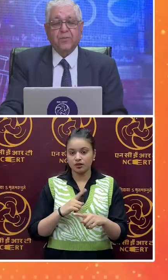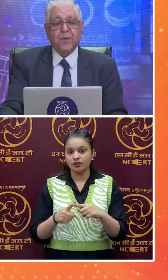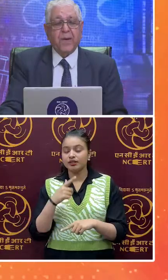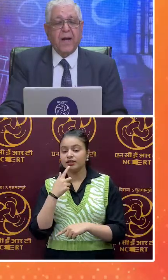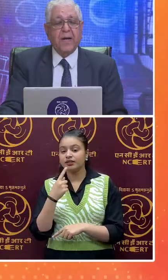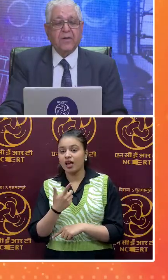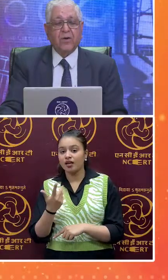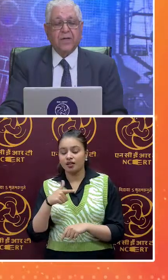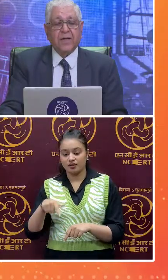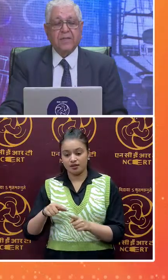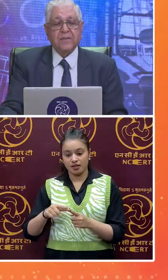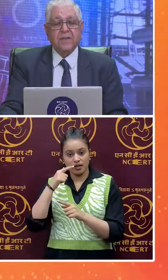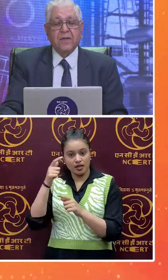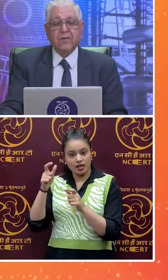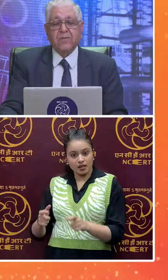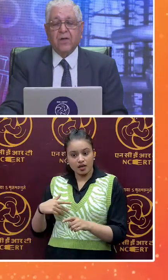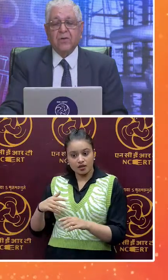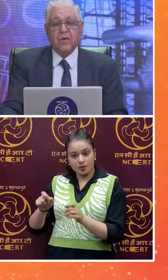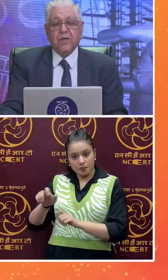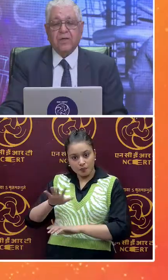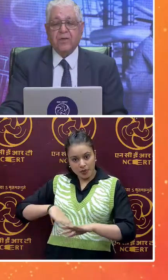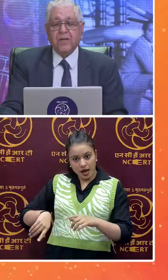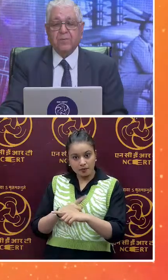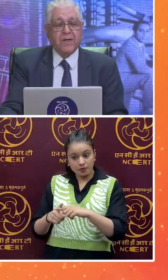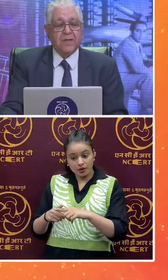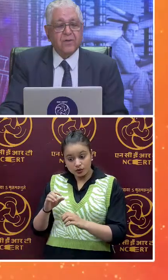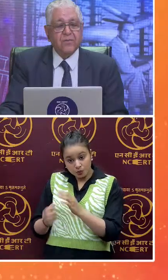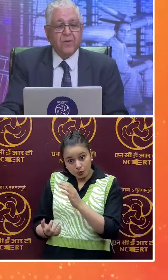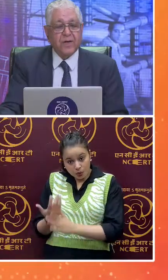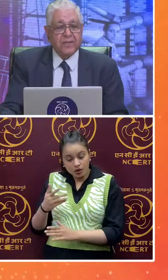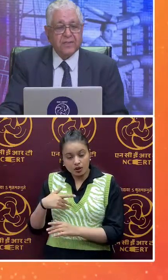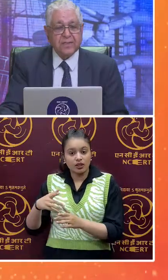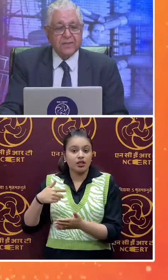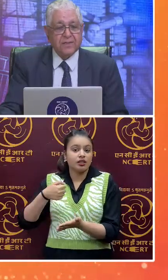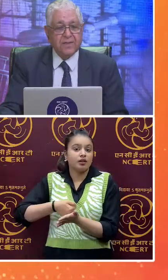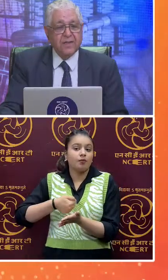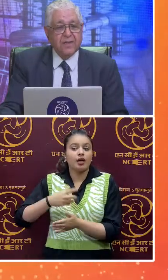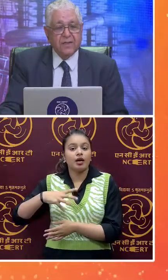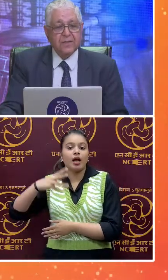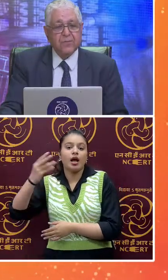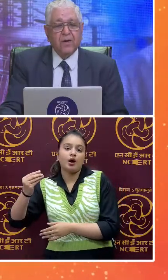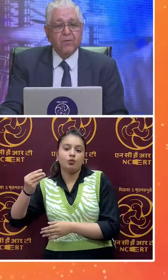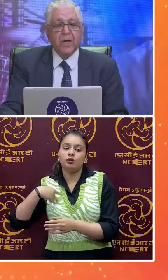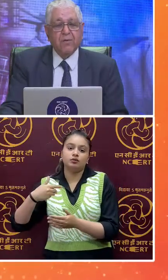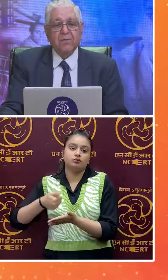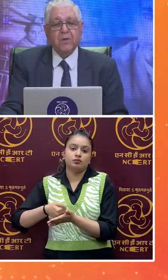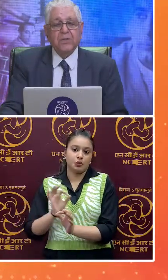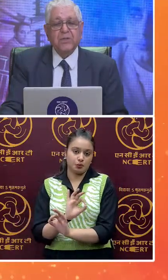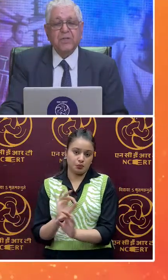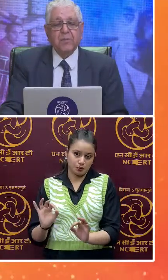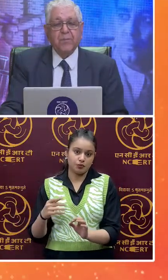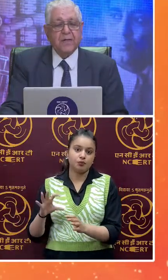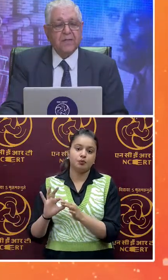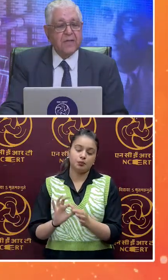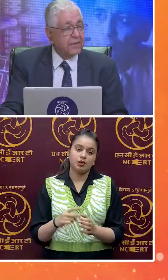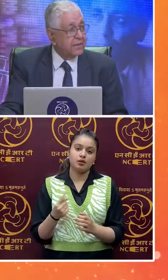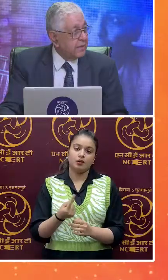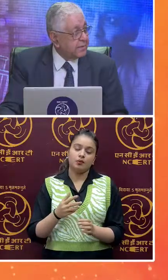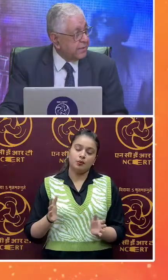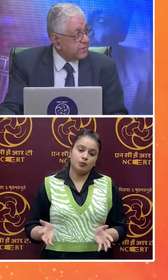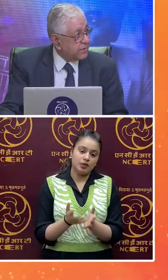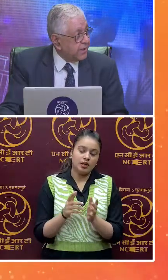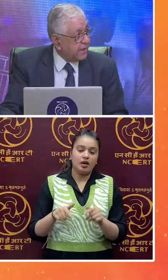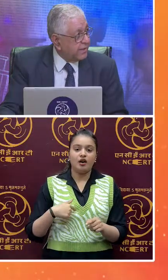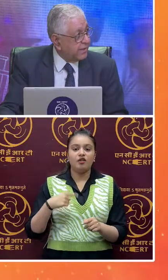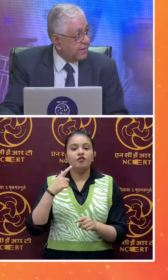industry should be planned and organized without continuing dependence on foreign assistance. This would have revolutionary impact in science,